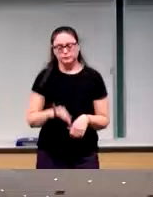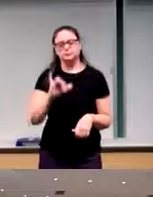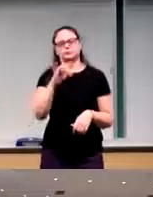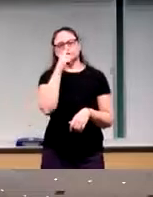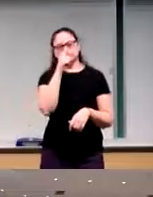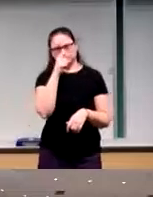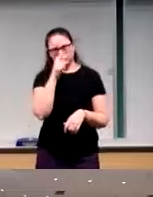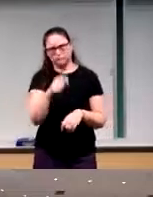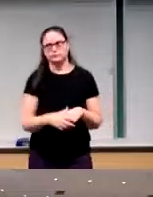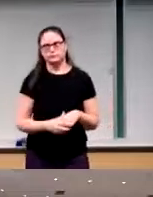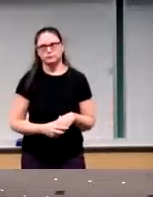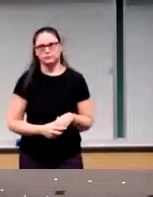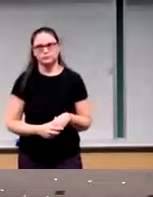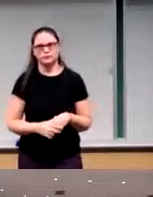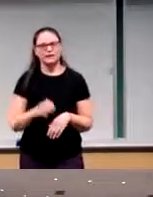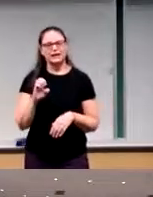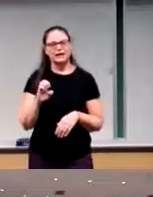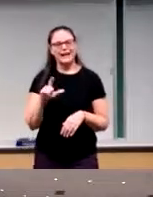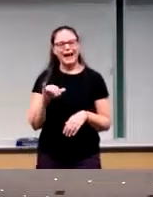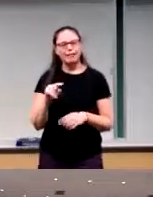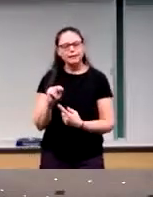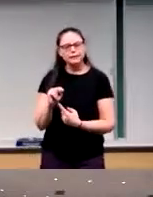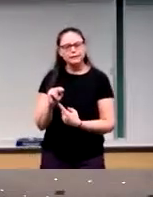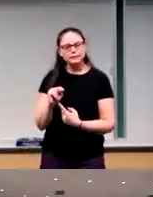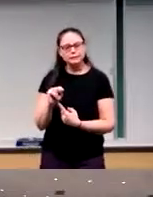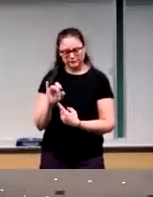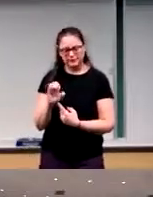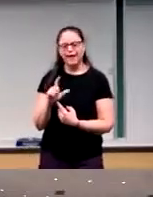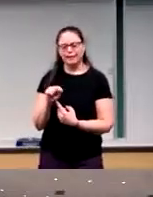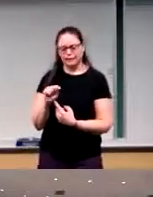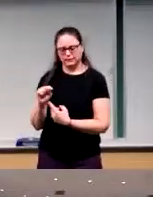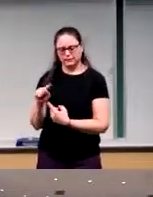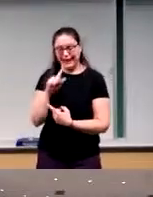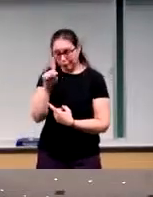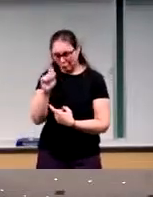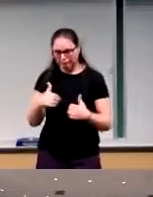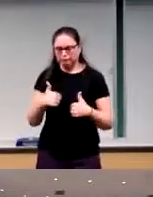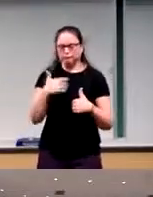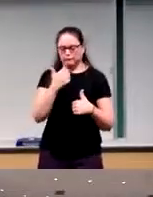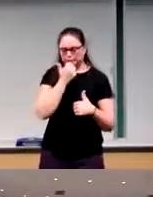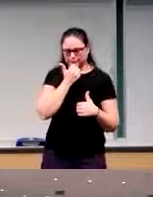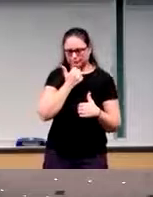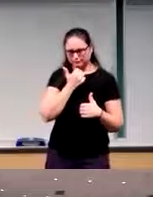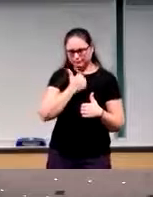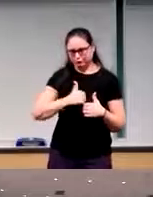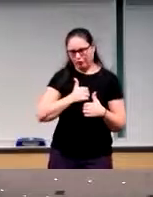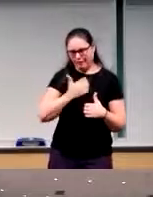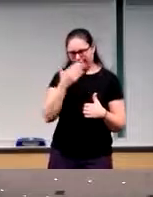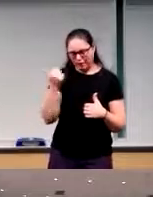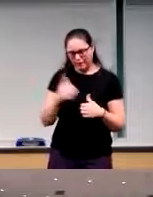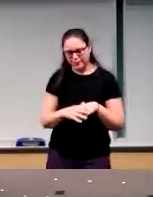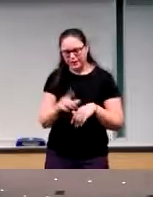interestingly, Elliot Spengler's question, which I didn't even see before I asked mine, says, what has research shown